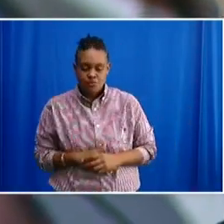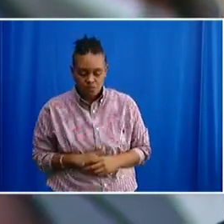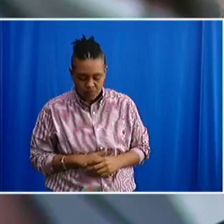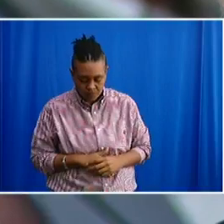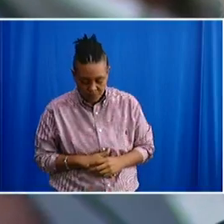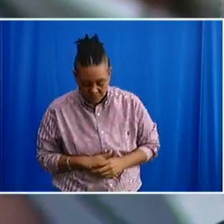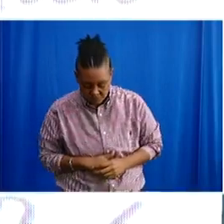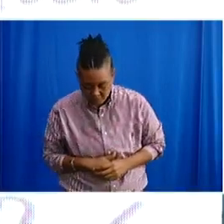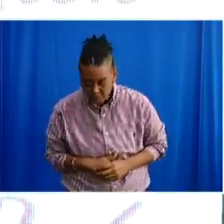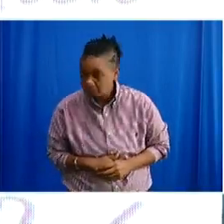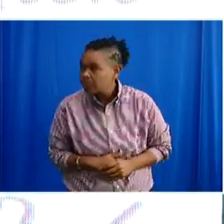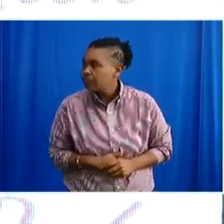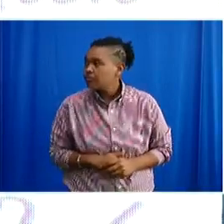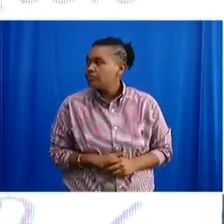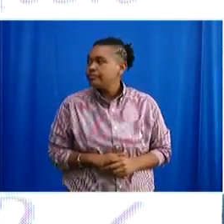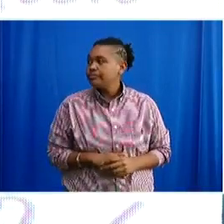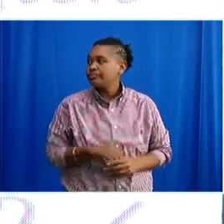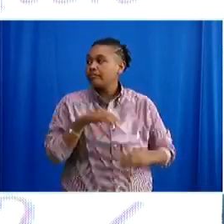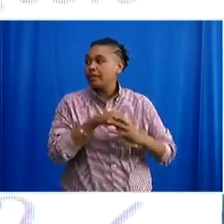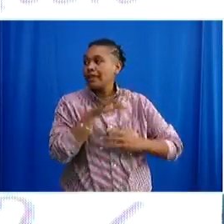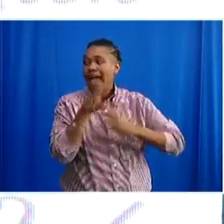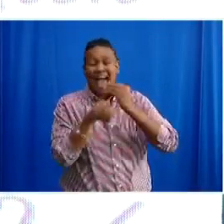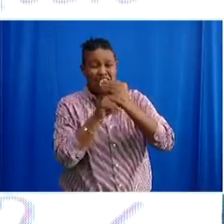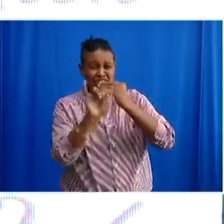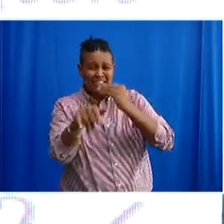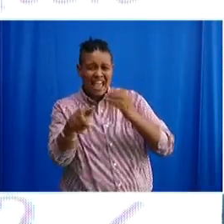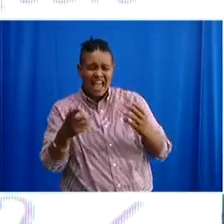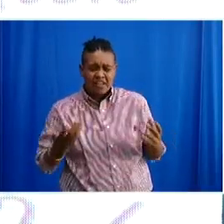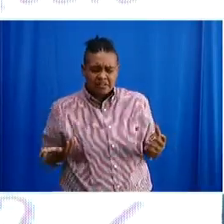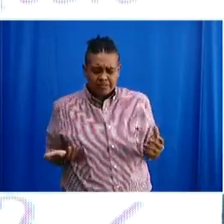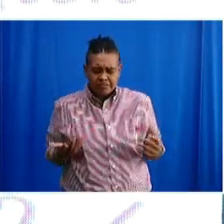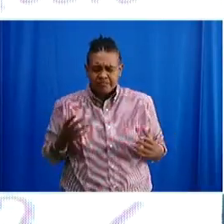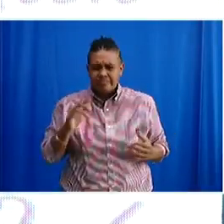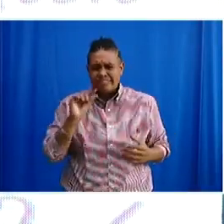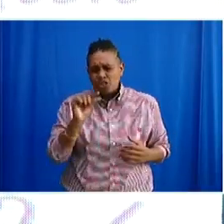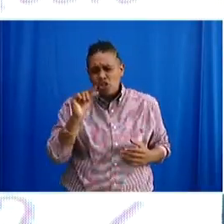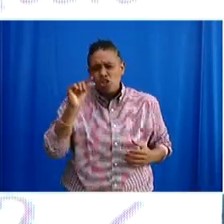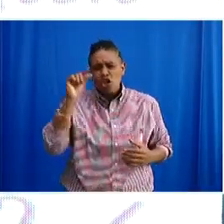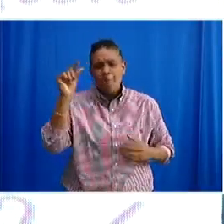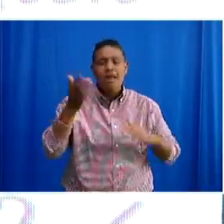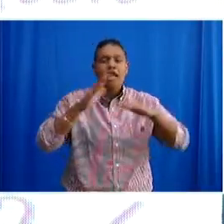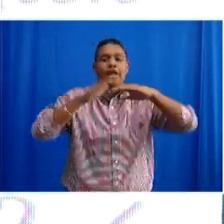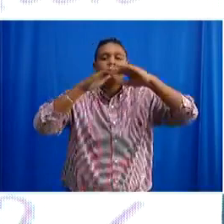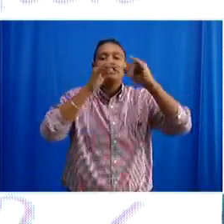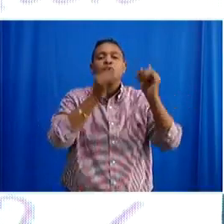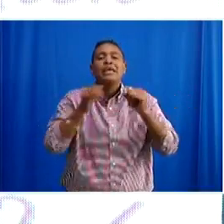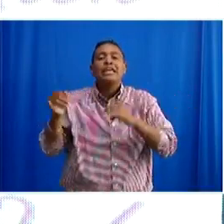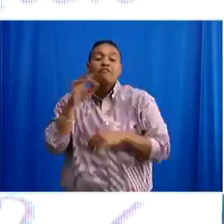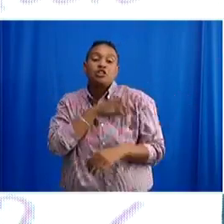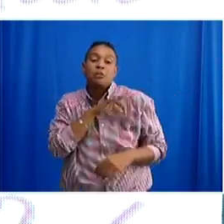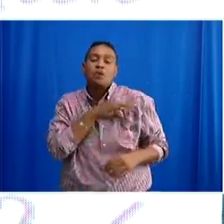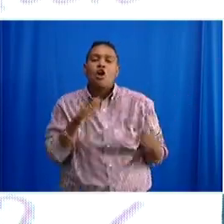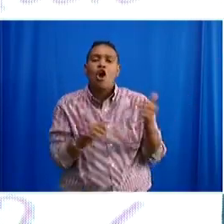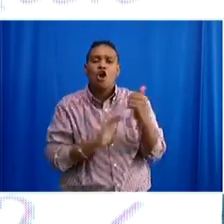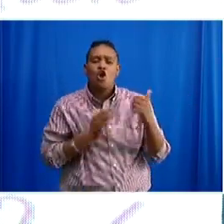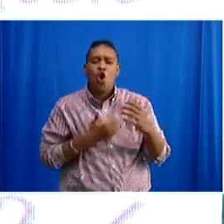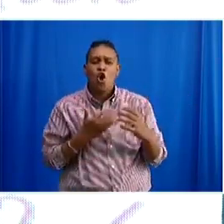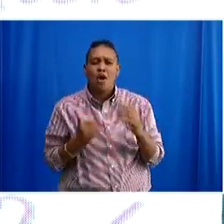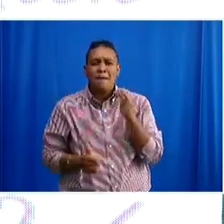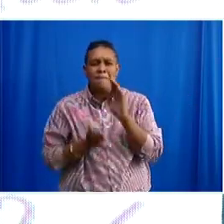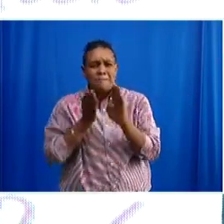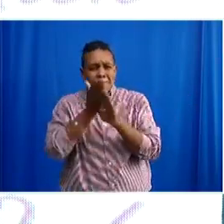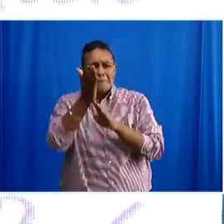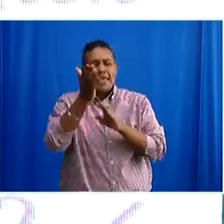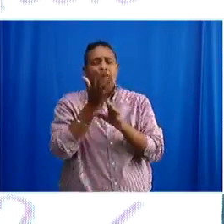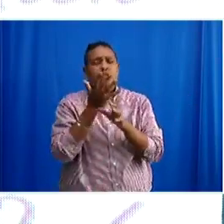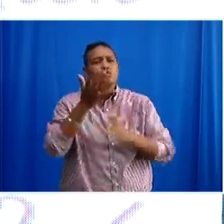And in addition to that, the nominal increases to individual benefits under our main social